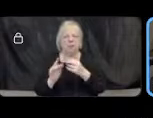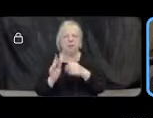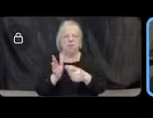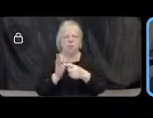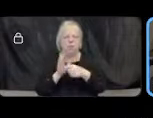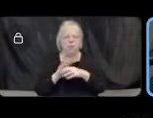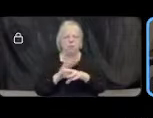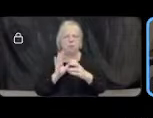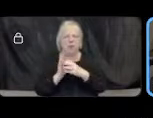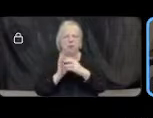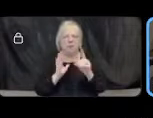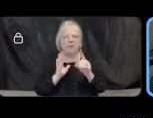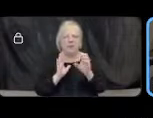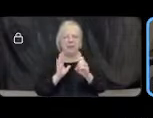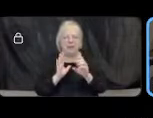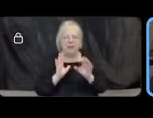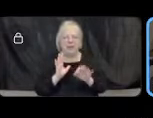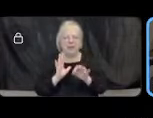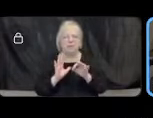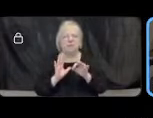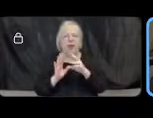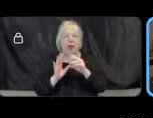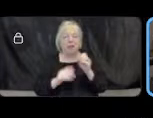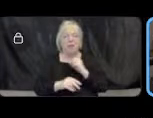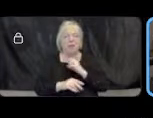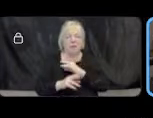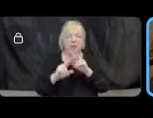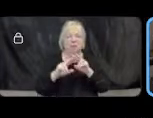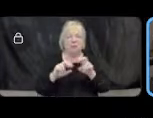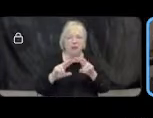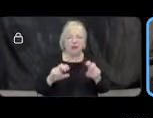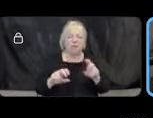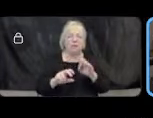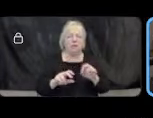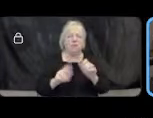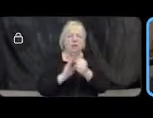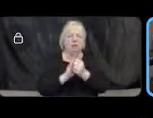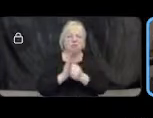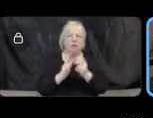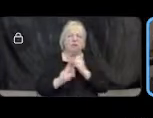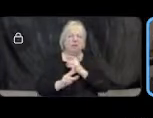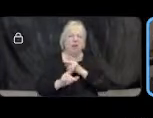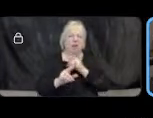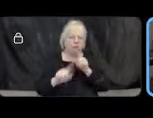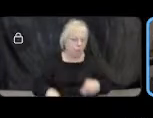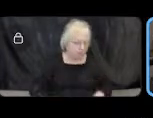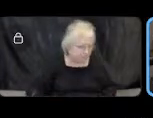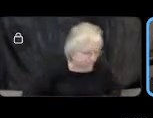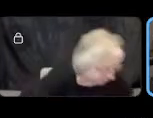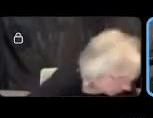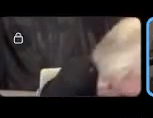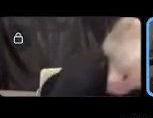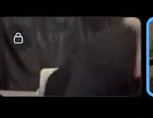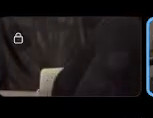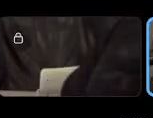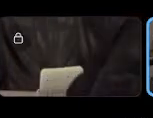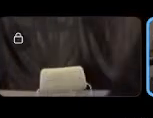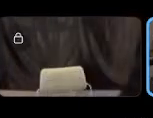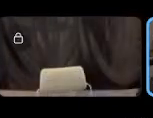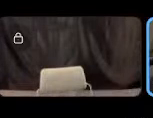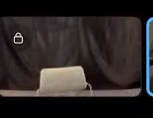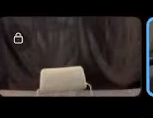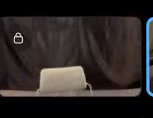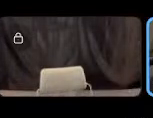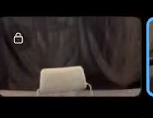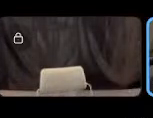outlined in paragraph D, E, and F, and the staff analysis of the agenda staff report. Thank you. Is the applicant